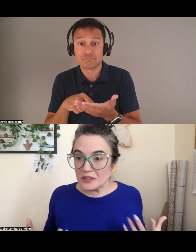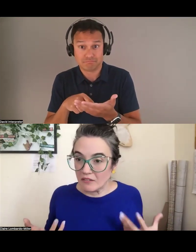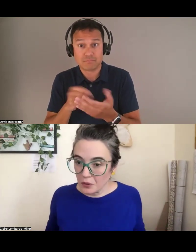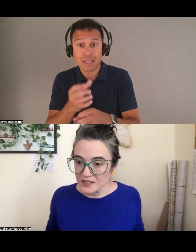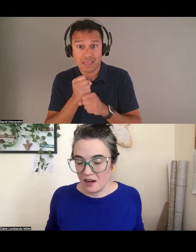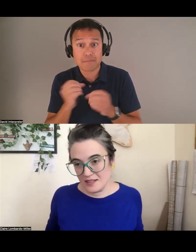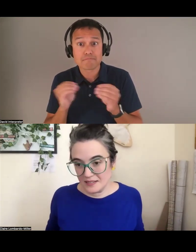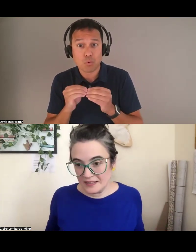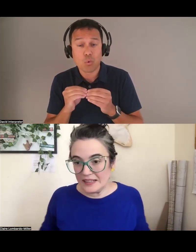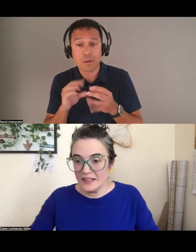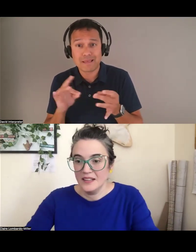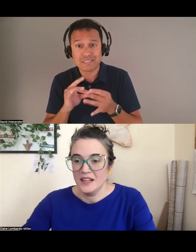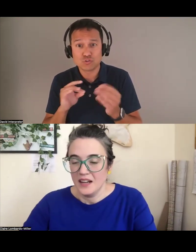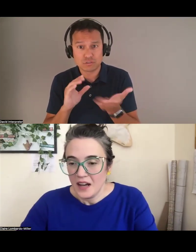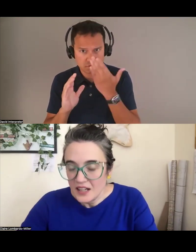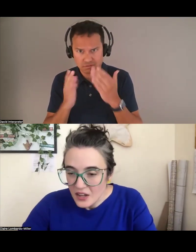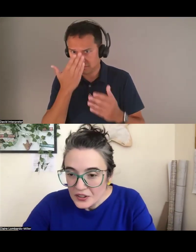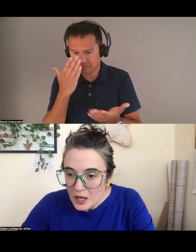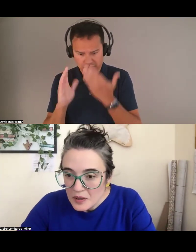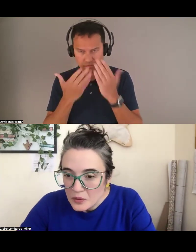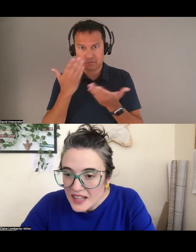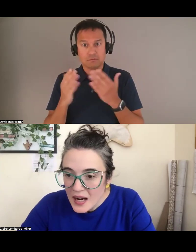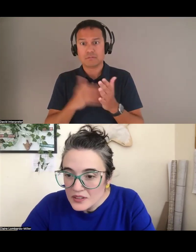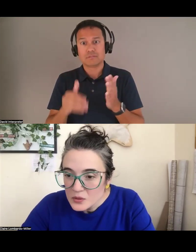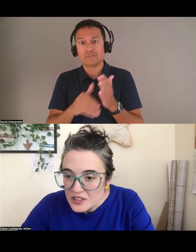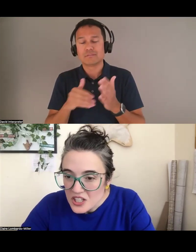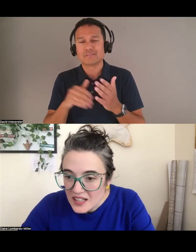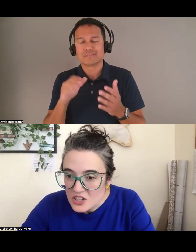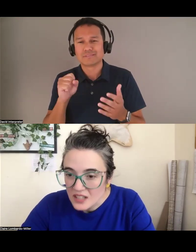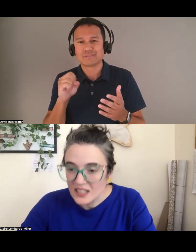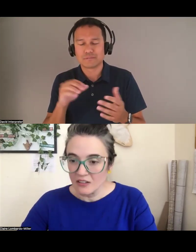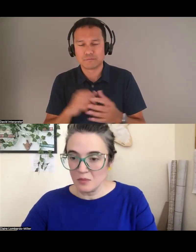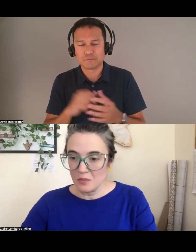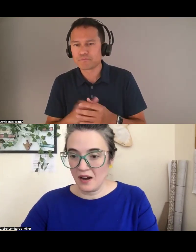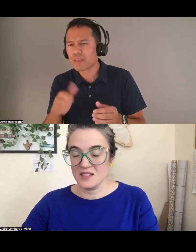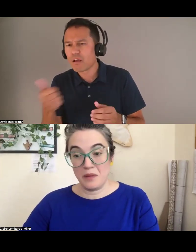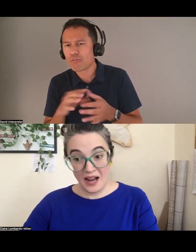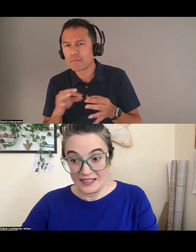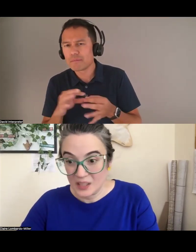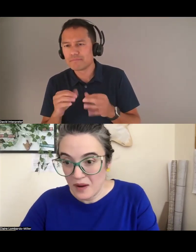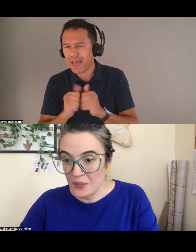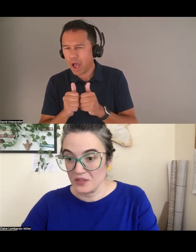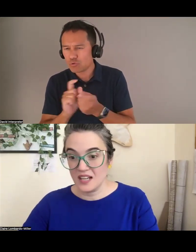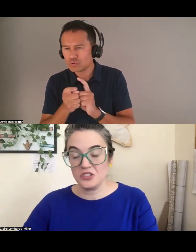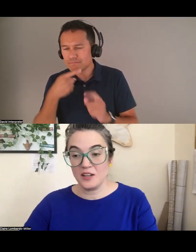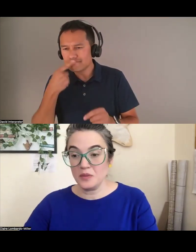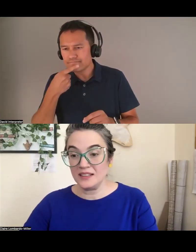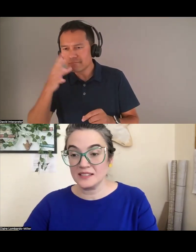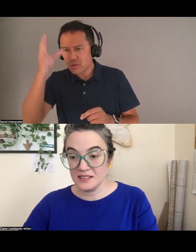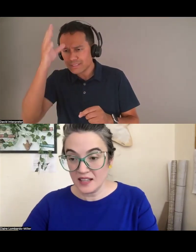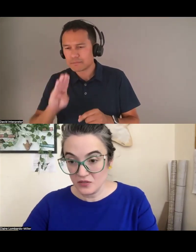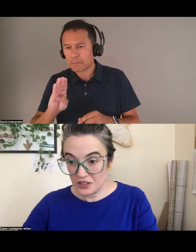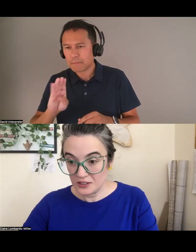messages reinforced constantly. Another comment was, how does one change a hearing parent's bias about their deaf child